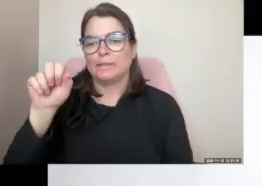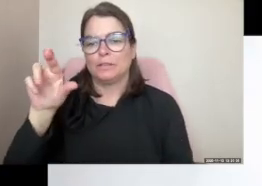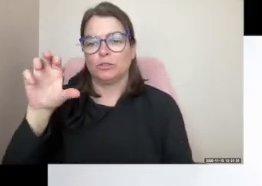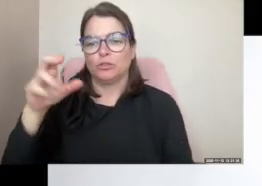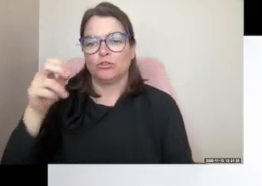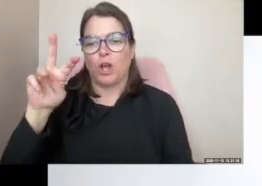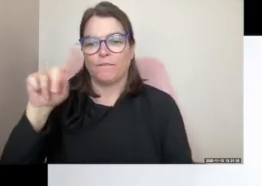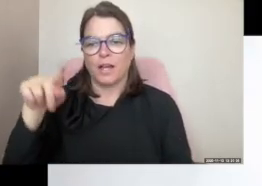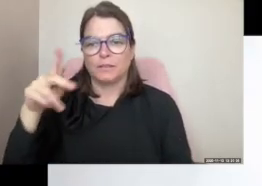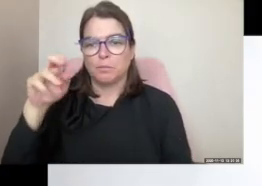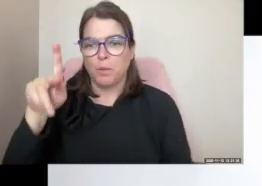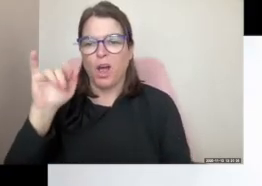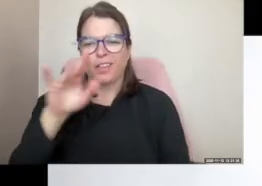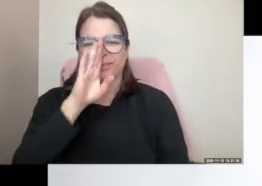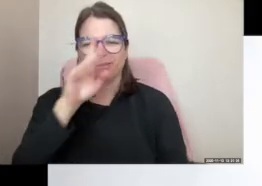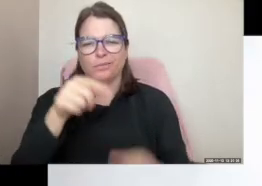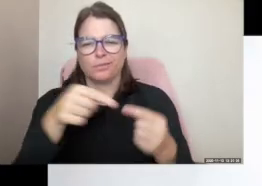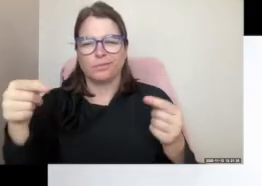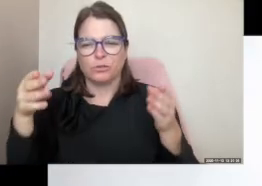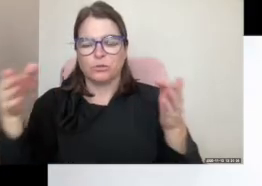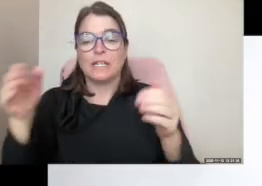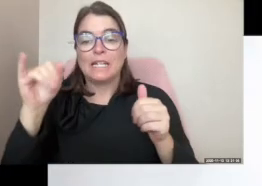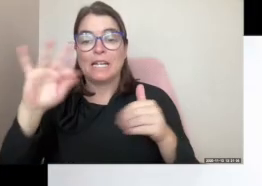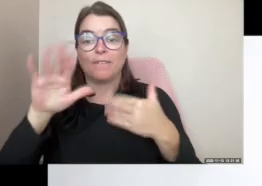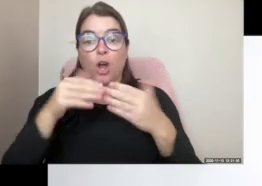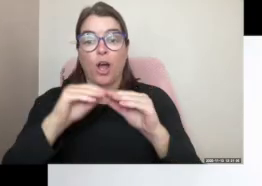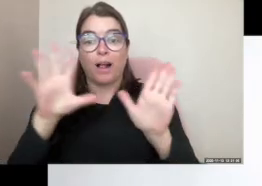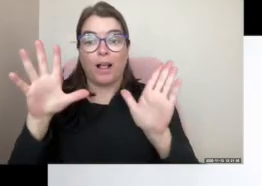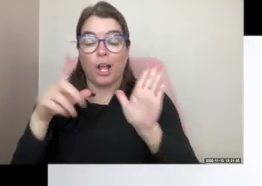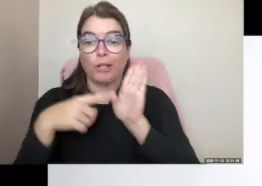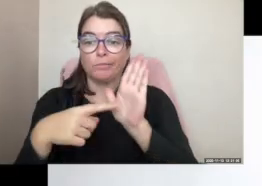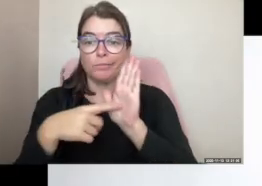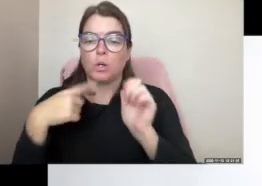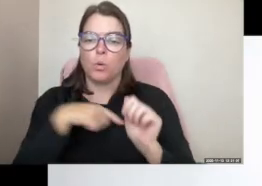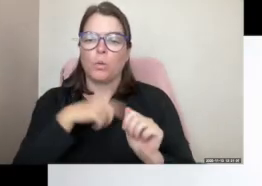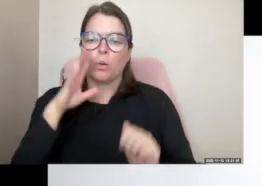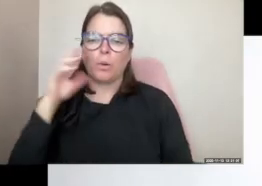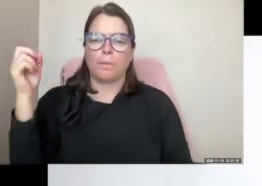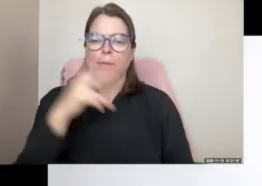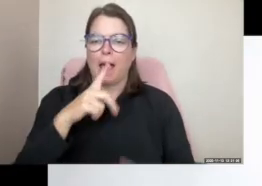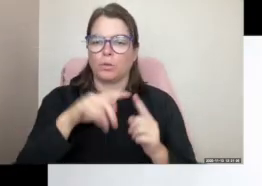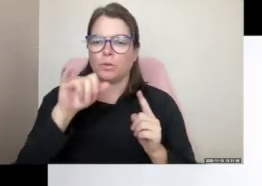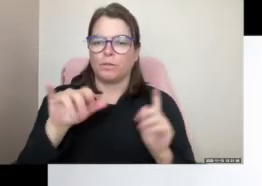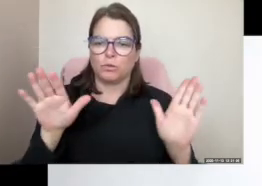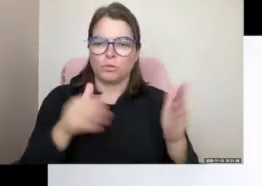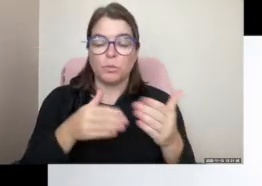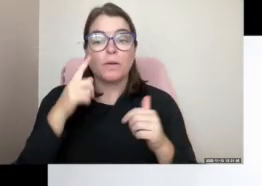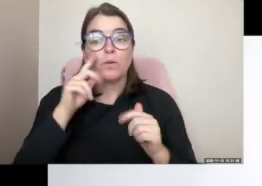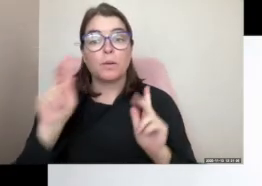building. We'll be heading over to Cesar Chavez Park, which is directly across the